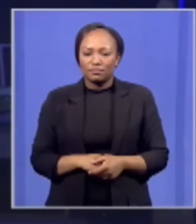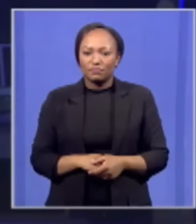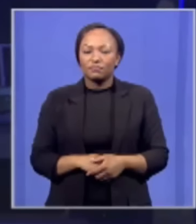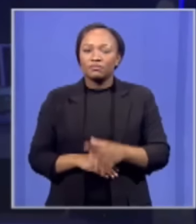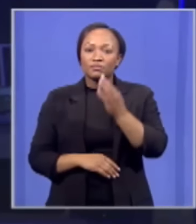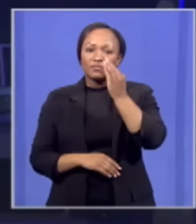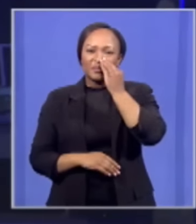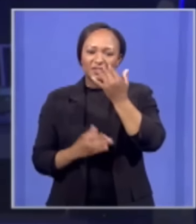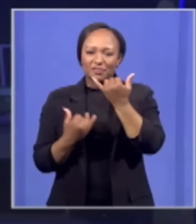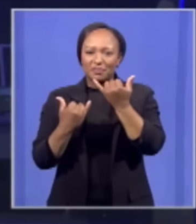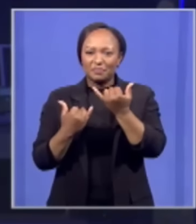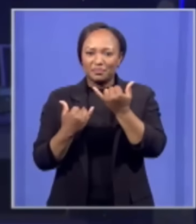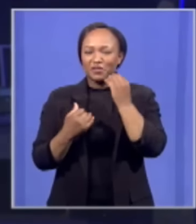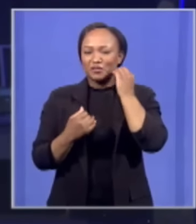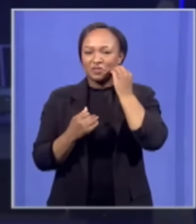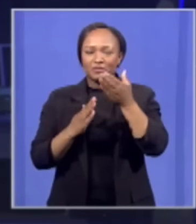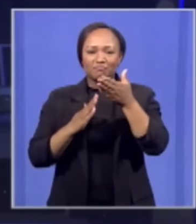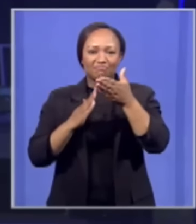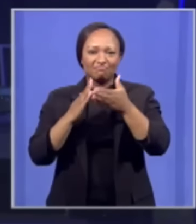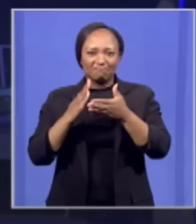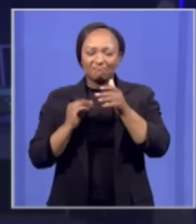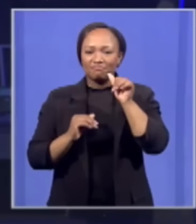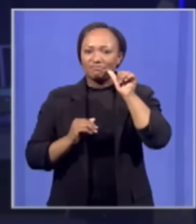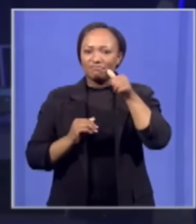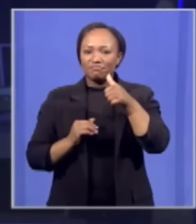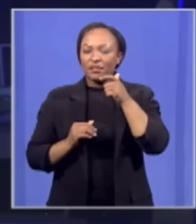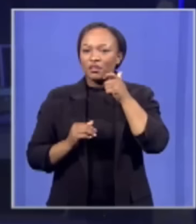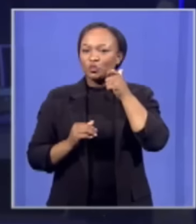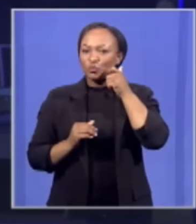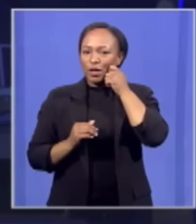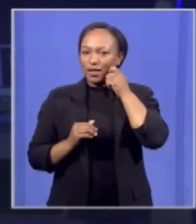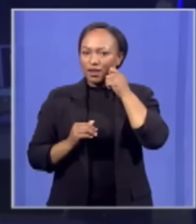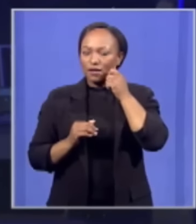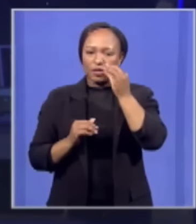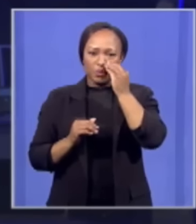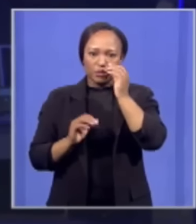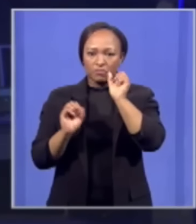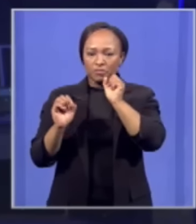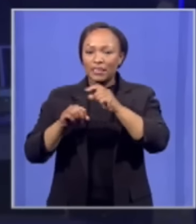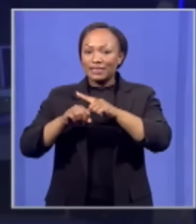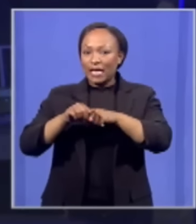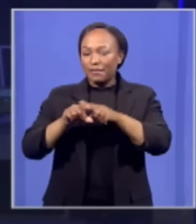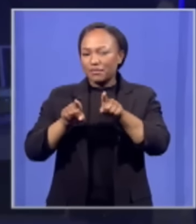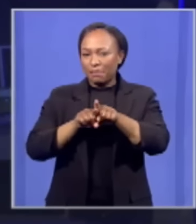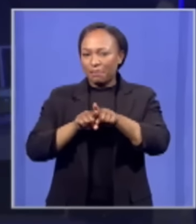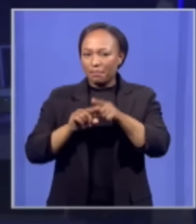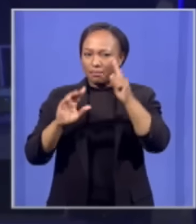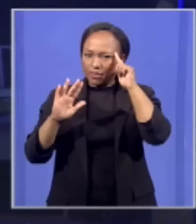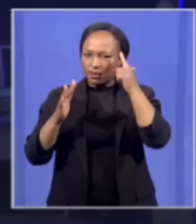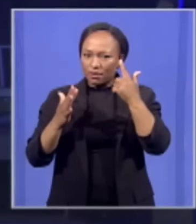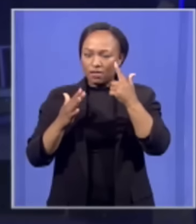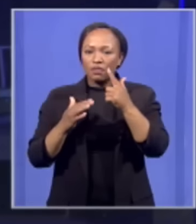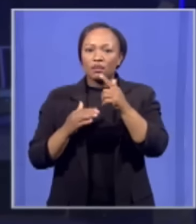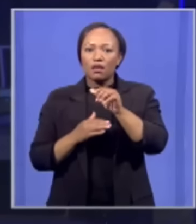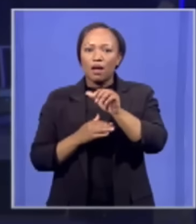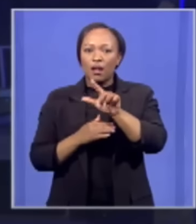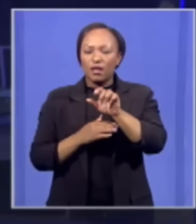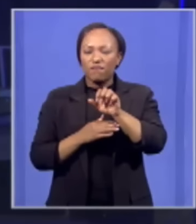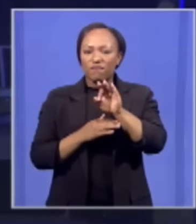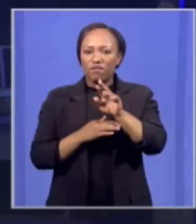Khaso ena ditaba tsa Sesotho e fella mona kopana le moifu wa rona wa ditaba tsa Setswana hosane ka yona nako ena le fumuta o ngwala tela ka